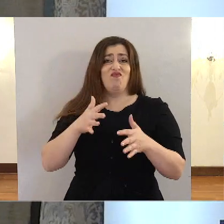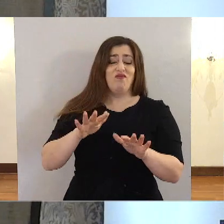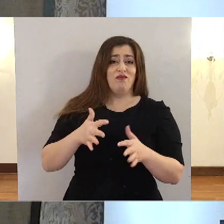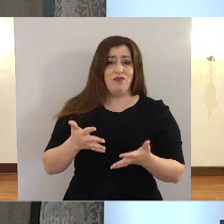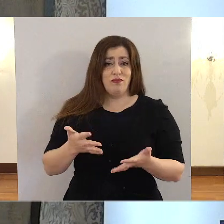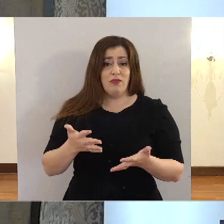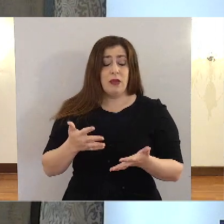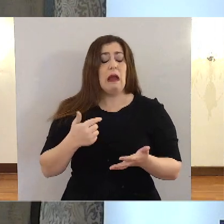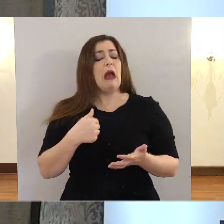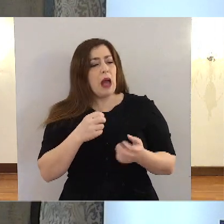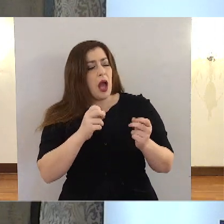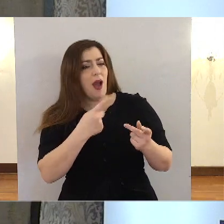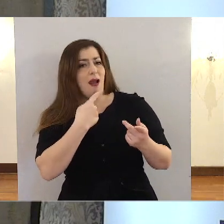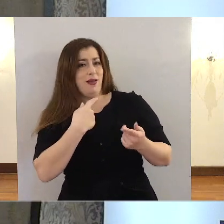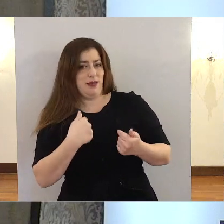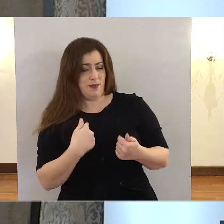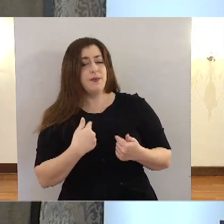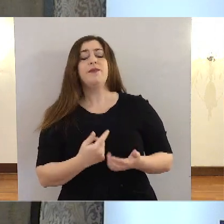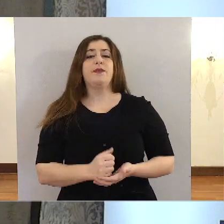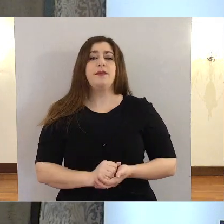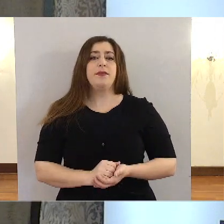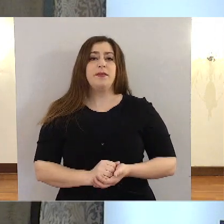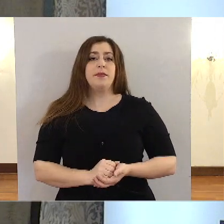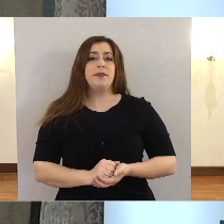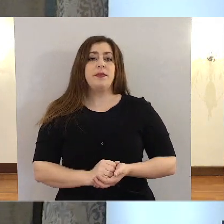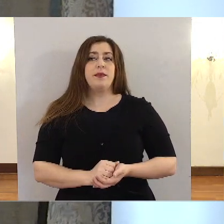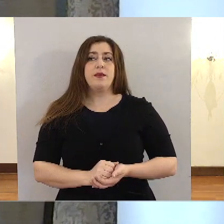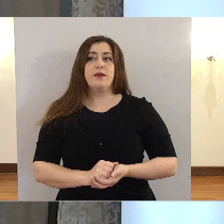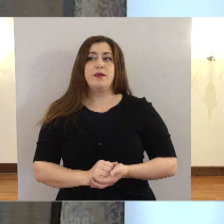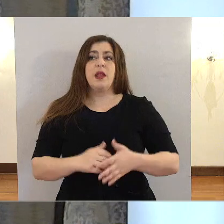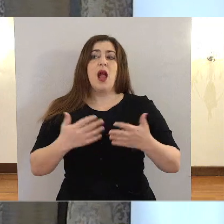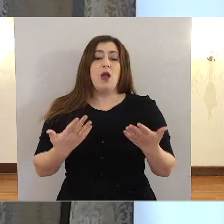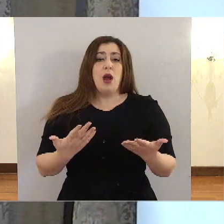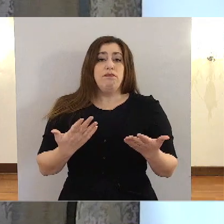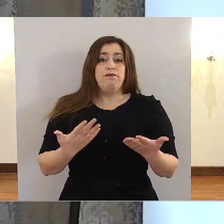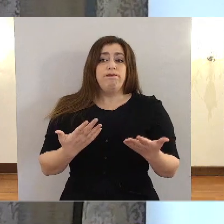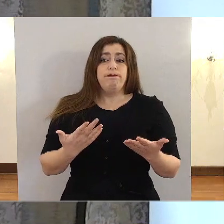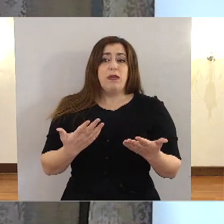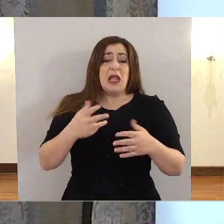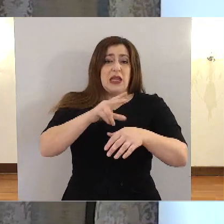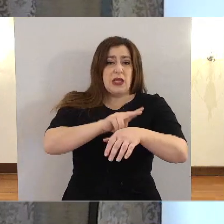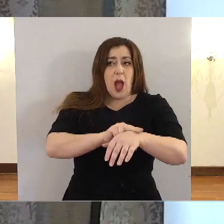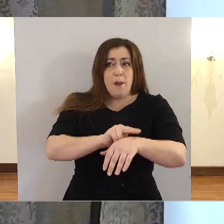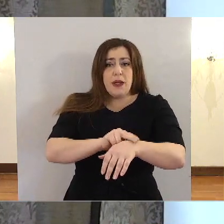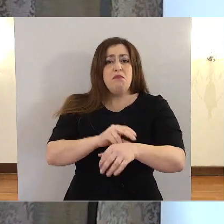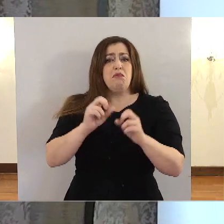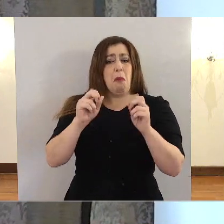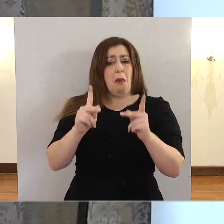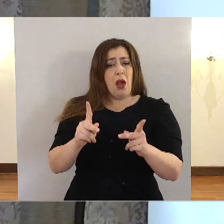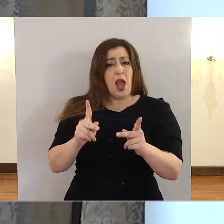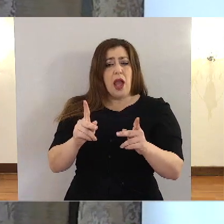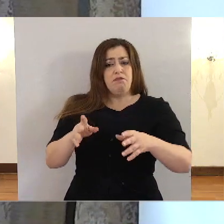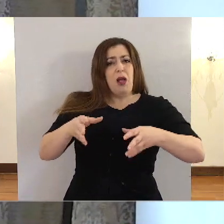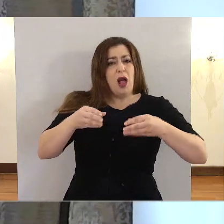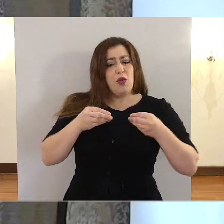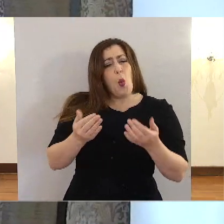all ears. And she told me, so the GP was very warm as soon as I went in, as soon as